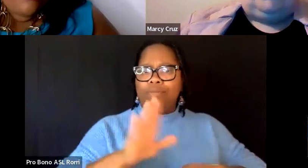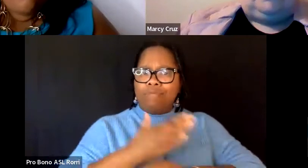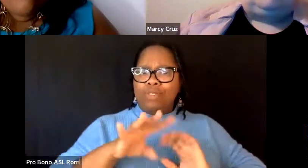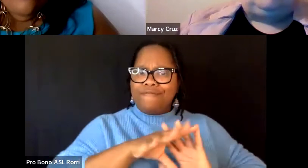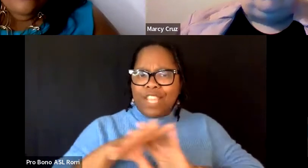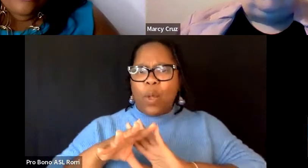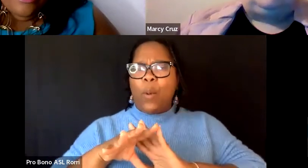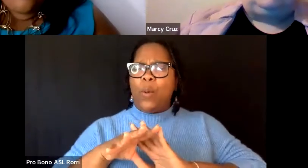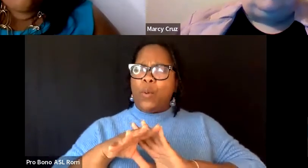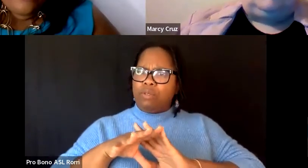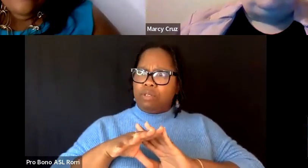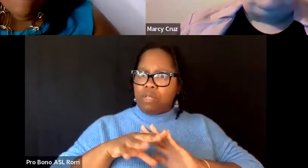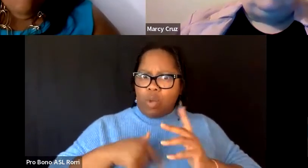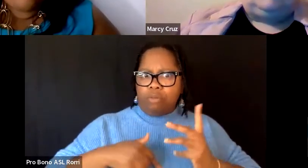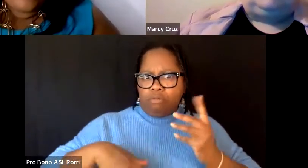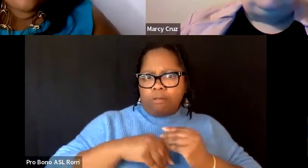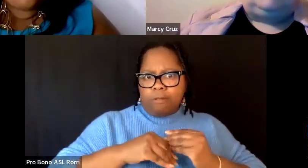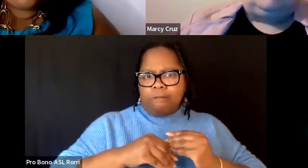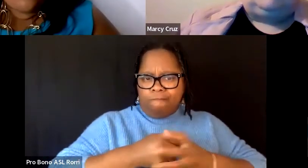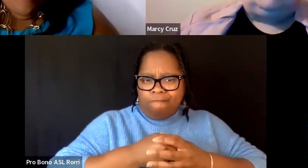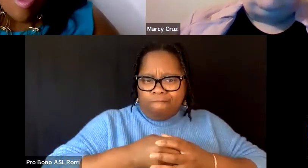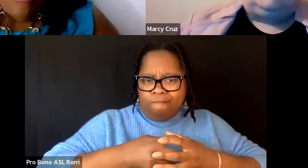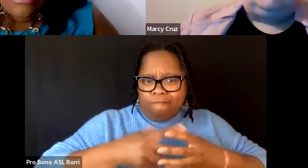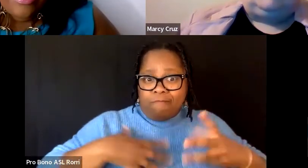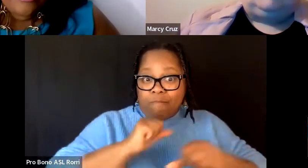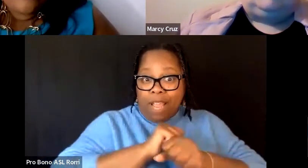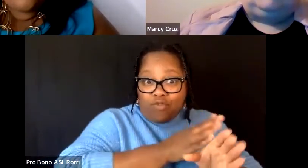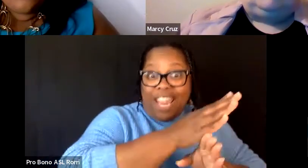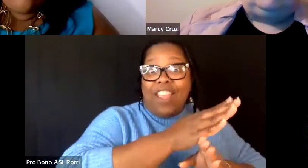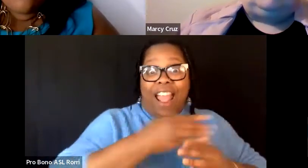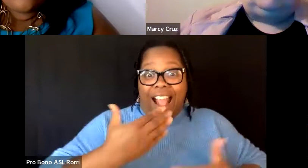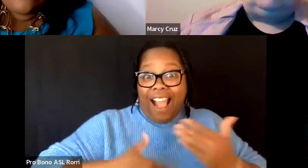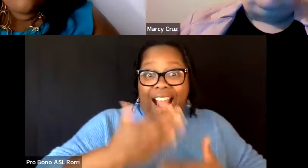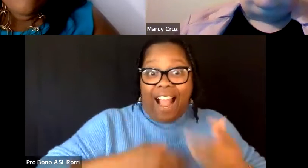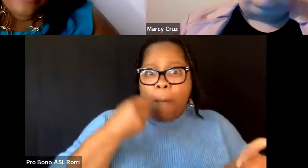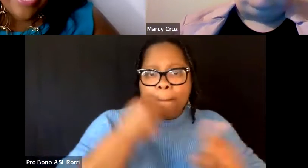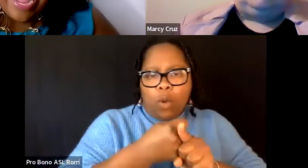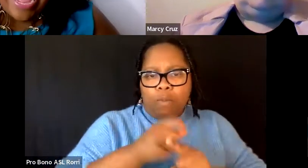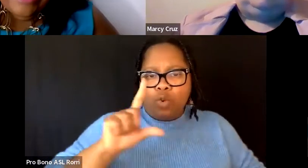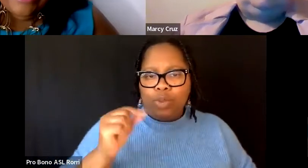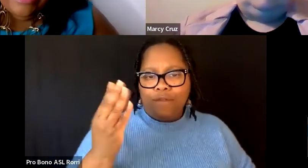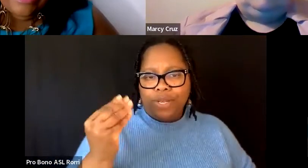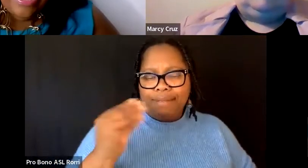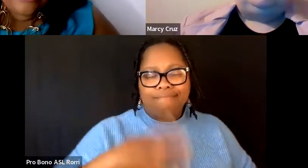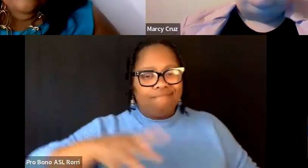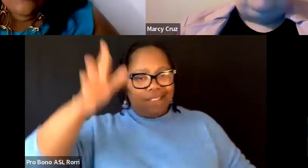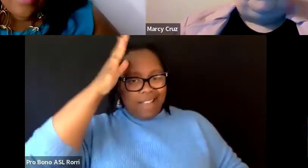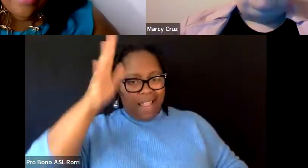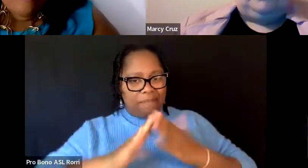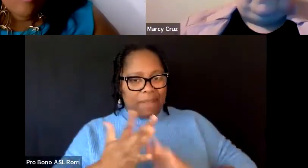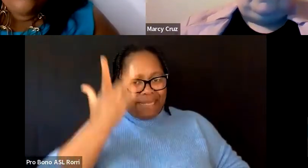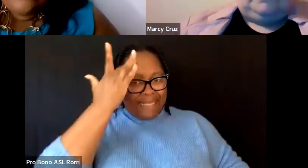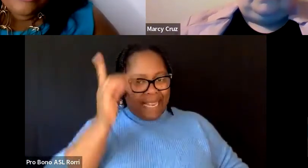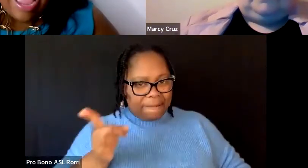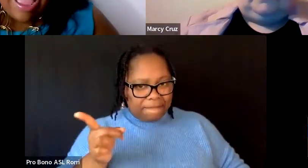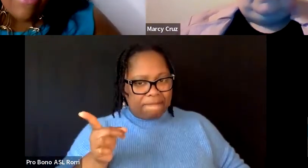slowly building. But all that came to a halt in 2014 when my dad got sick. And so I'm